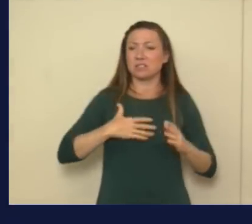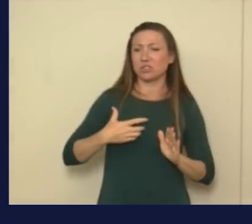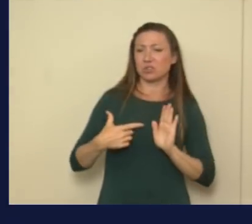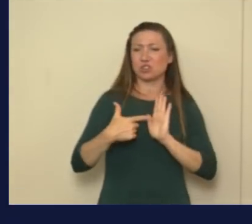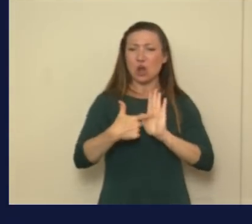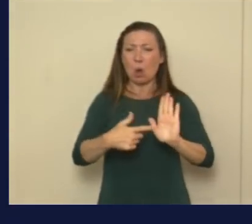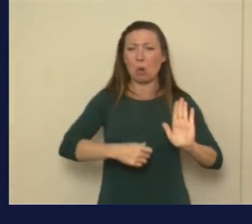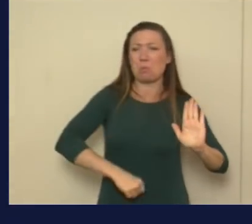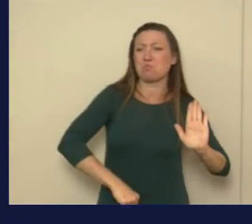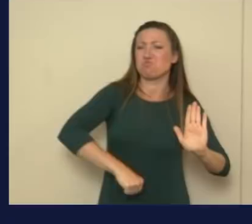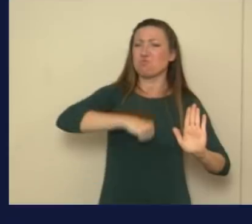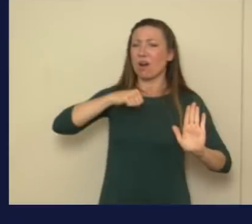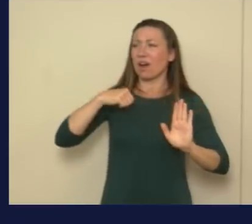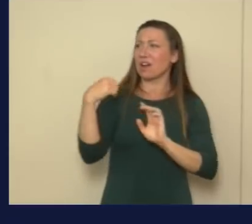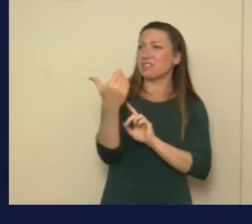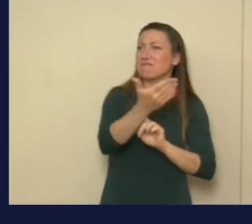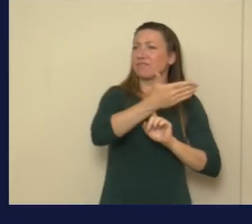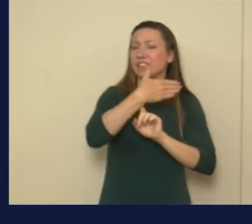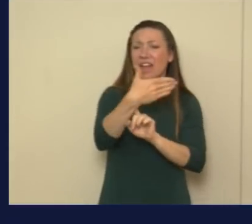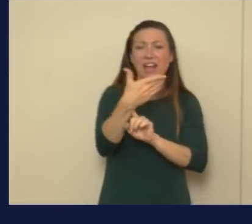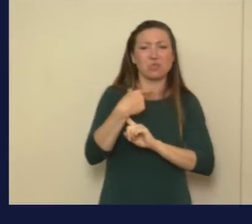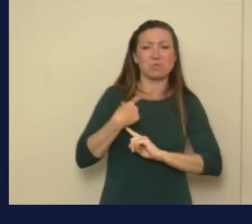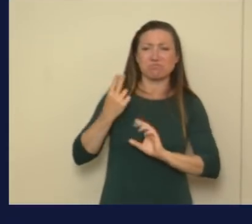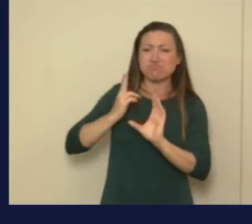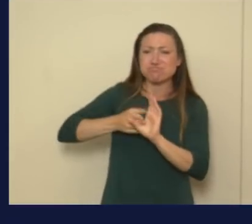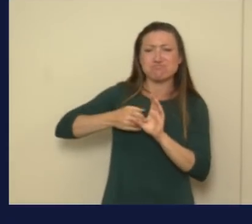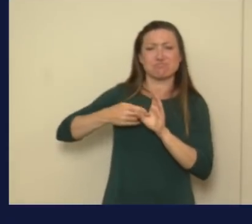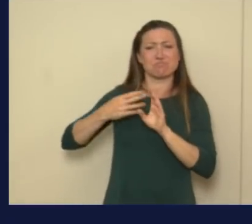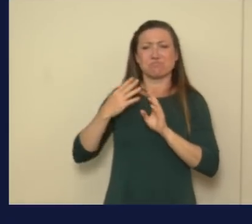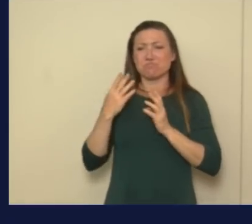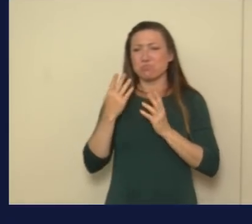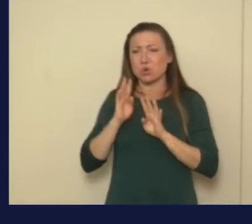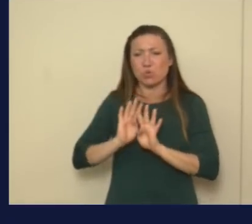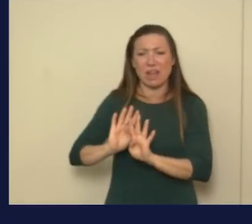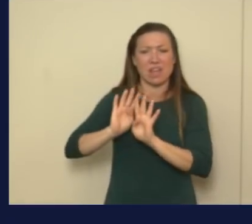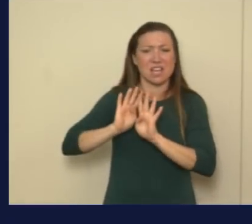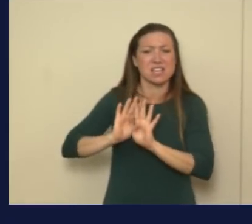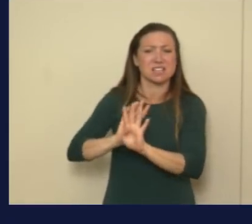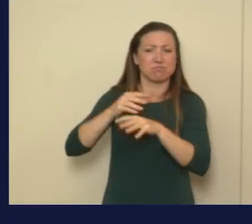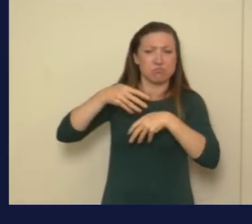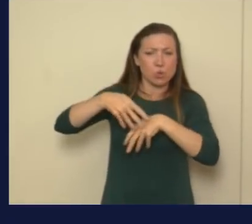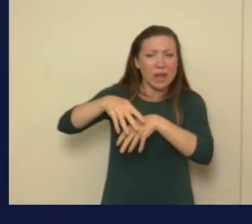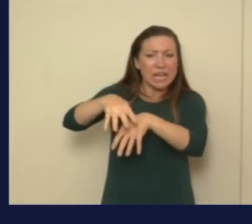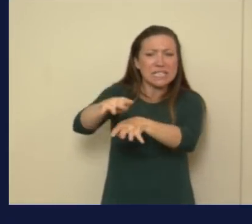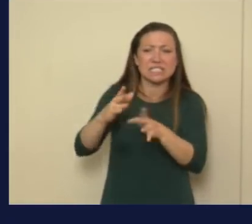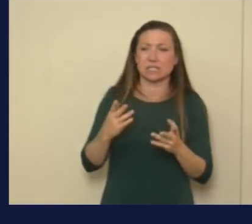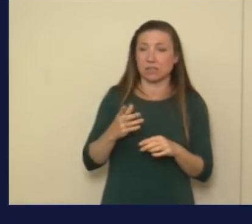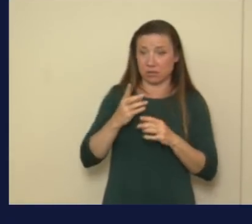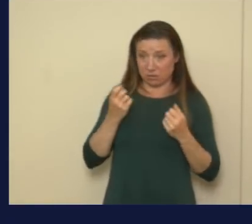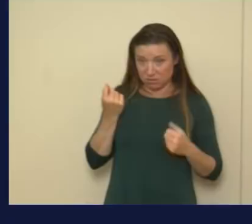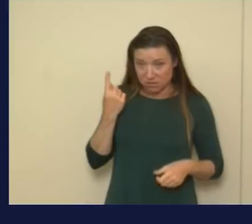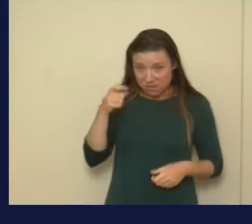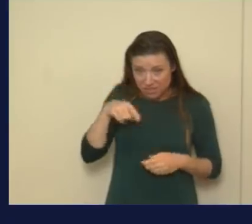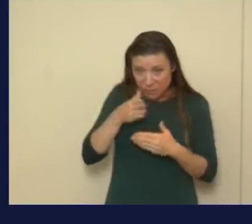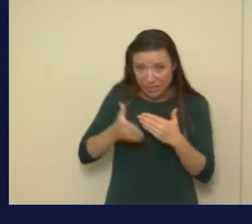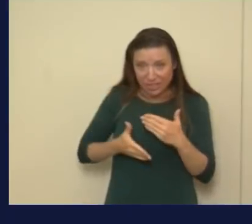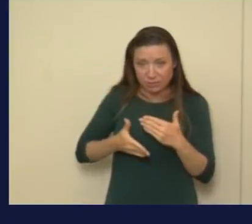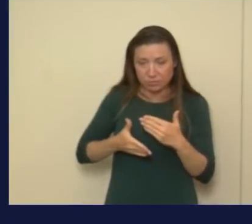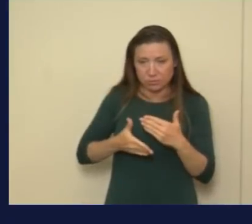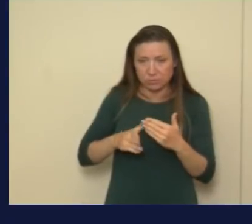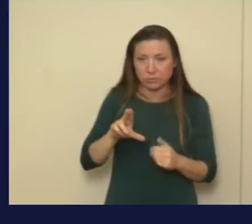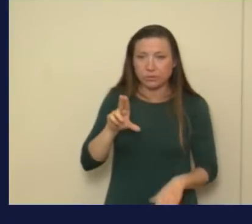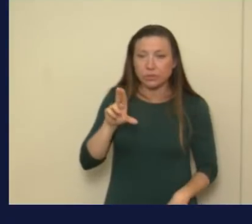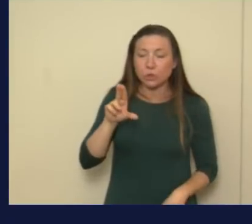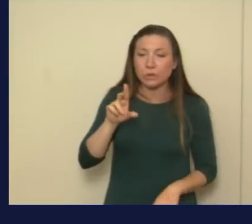our pride. We've participated in parades. You cannot do that this weekend. The behavior this